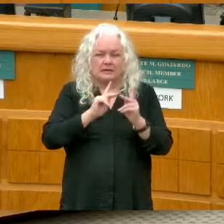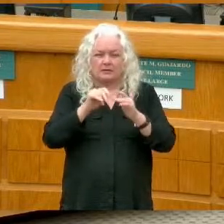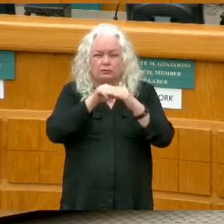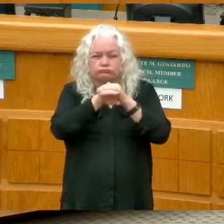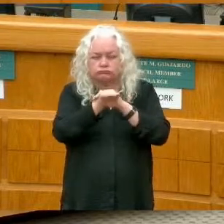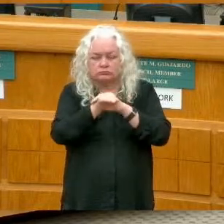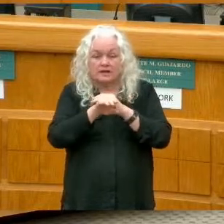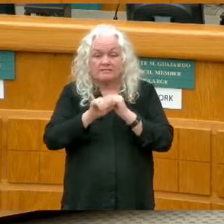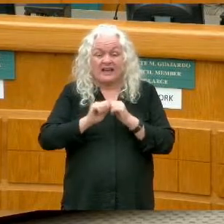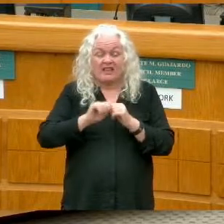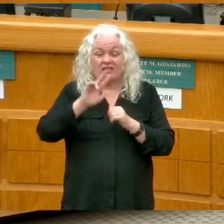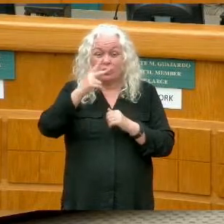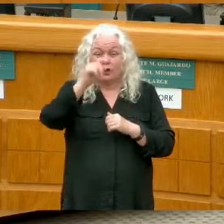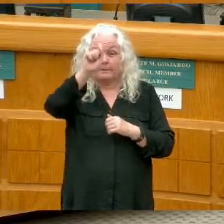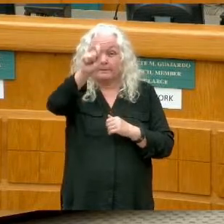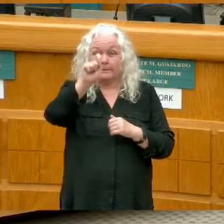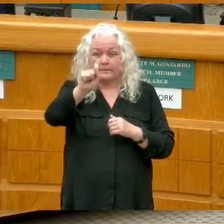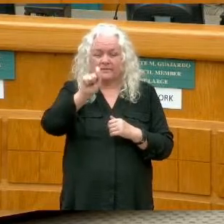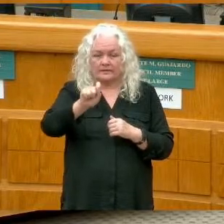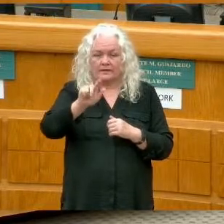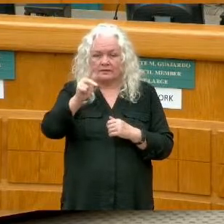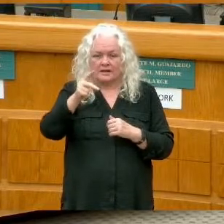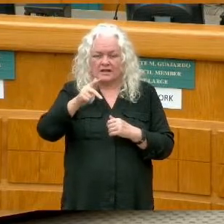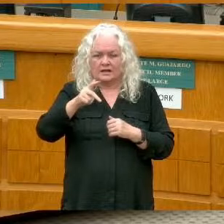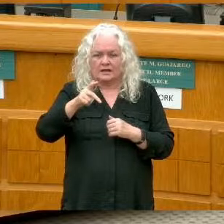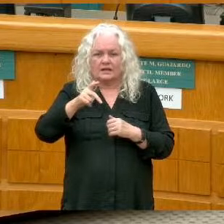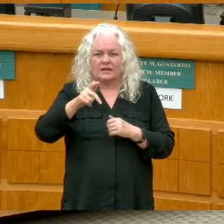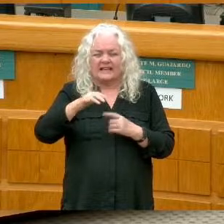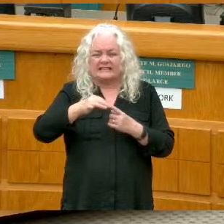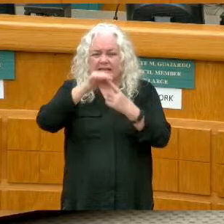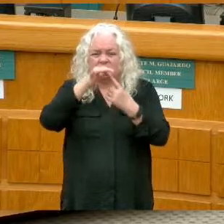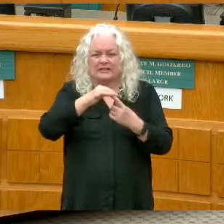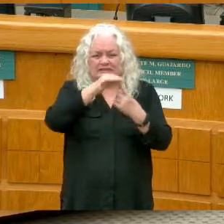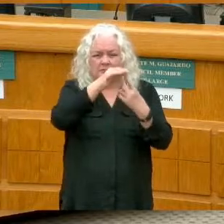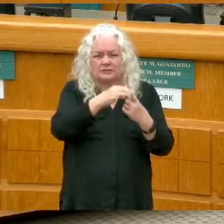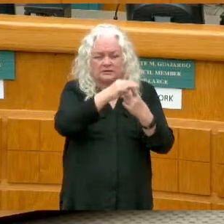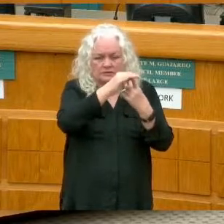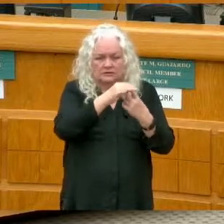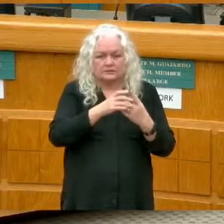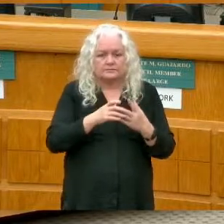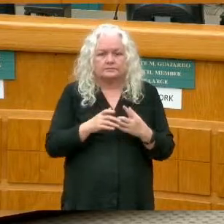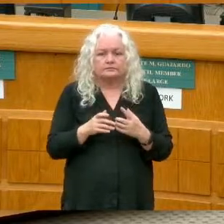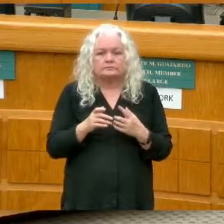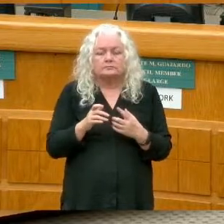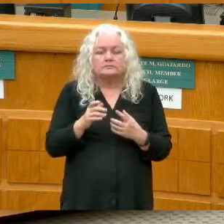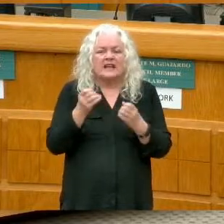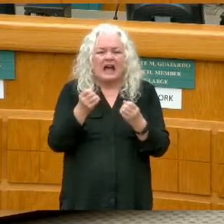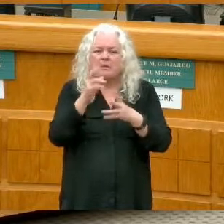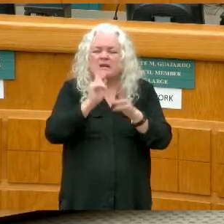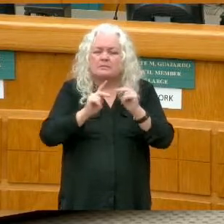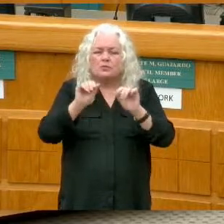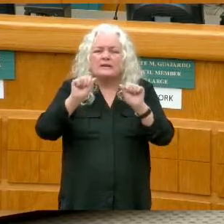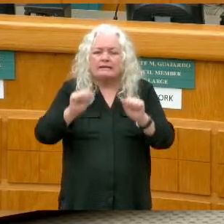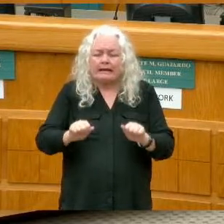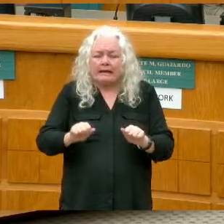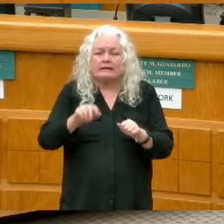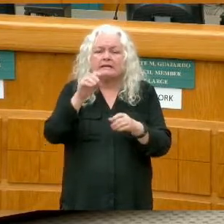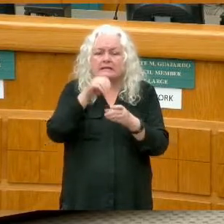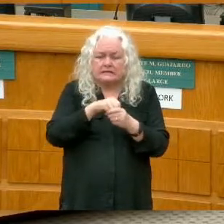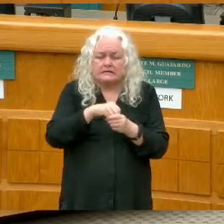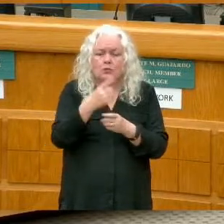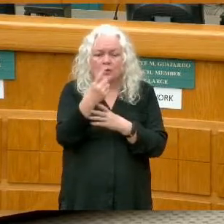one, that third bullet here, has a lot of exceptions, on how many people can be in a